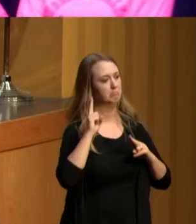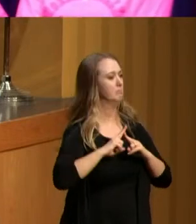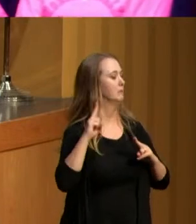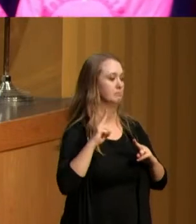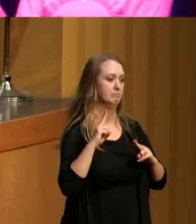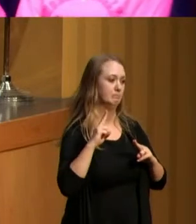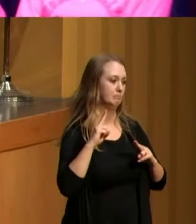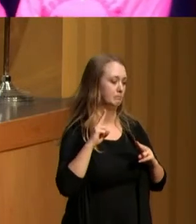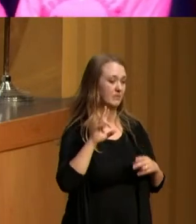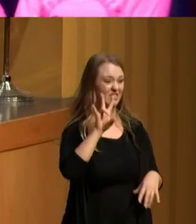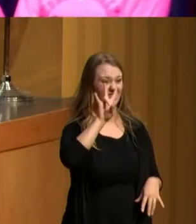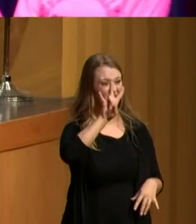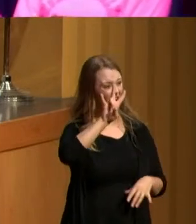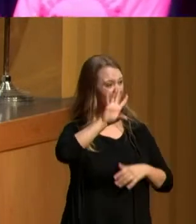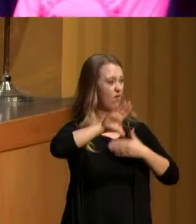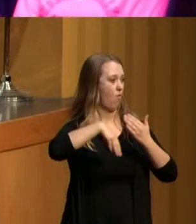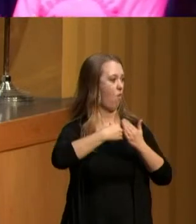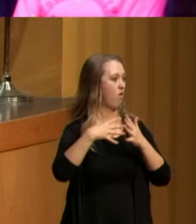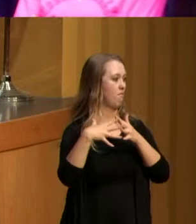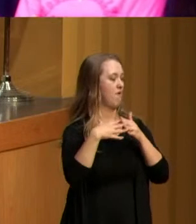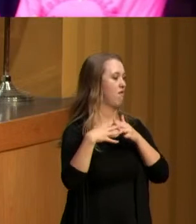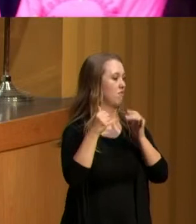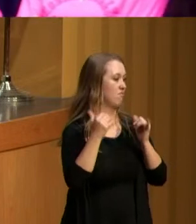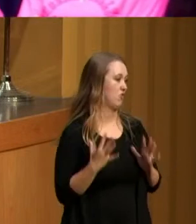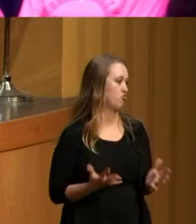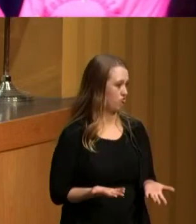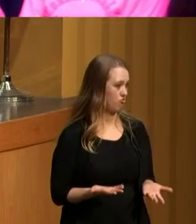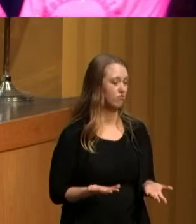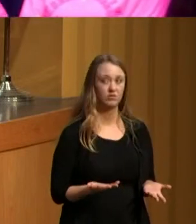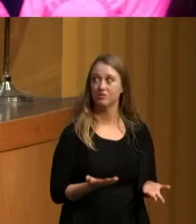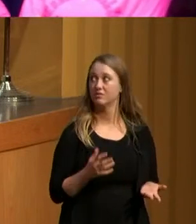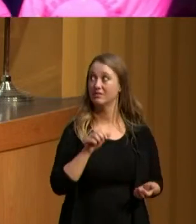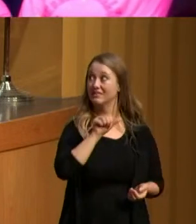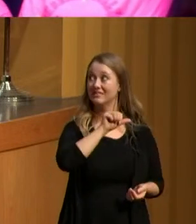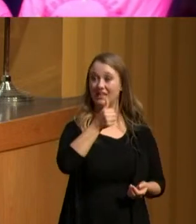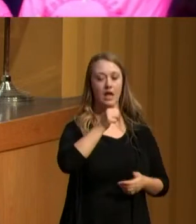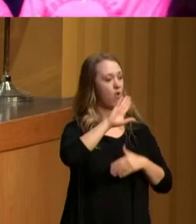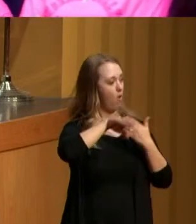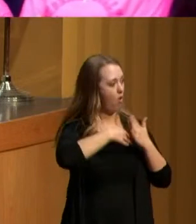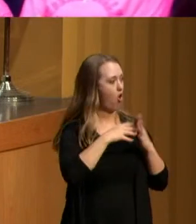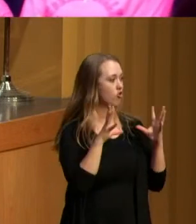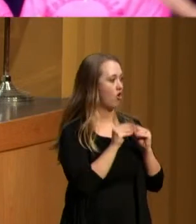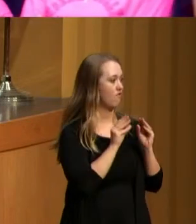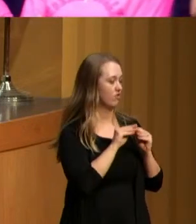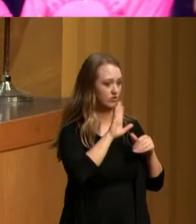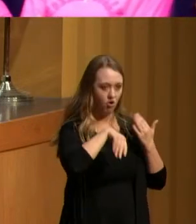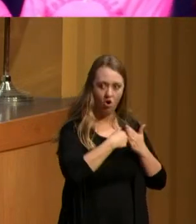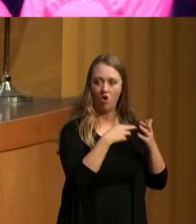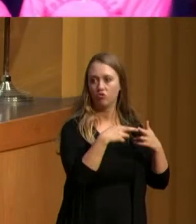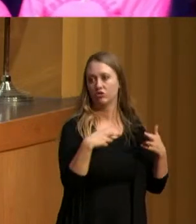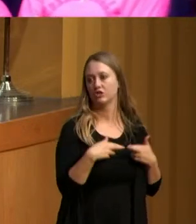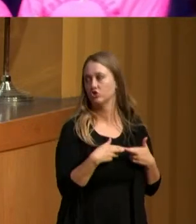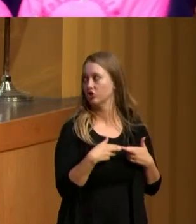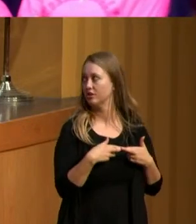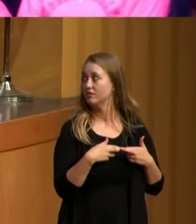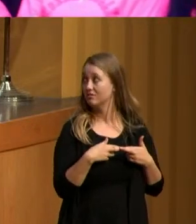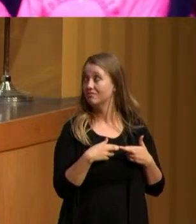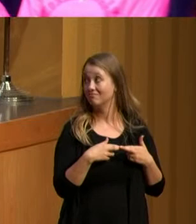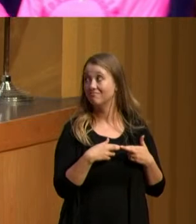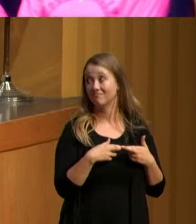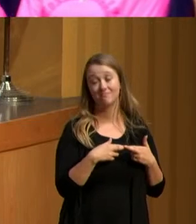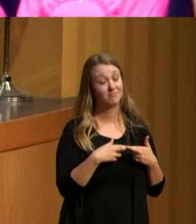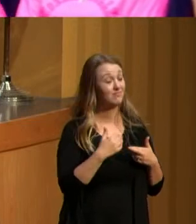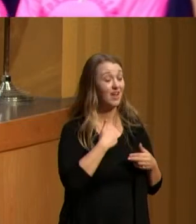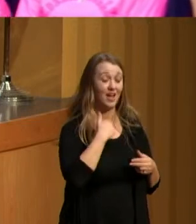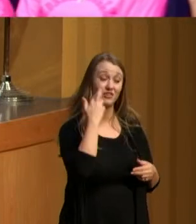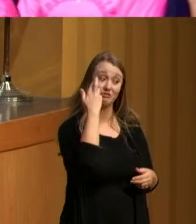7 All-Americans, you know, 10 All-Conference, All-Region. I mean, there's a reason